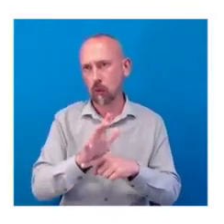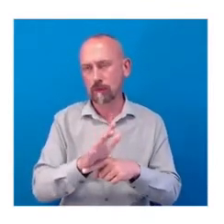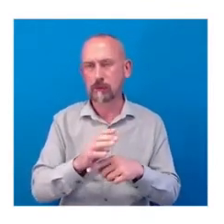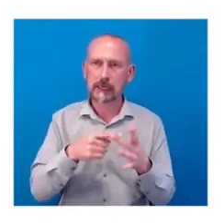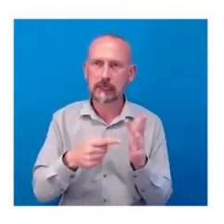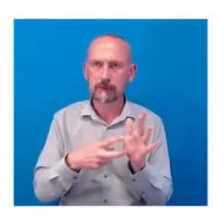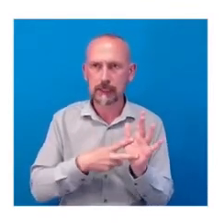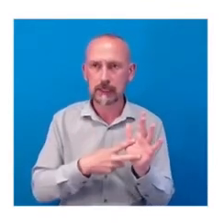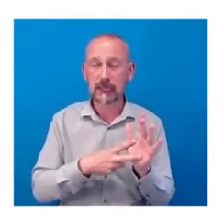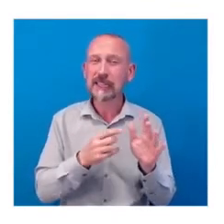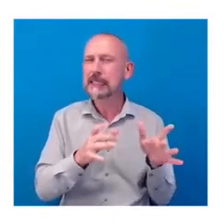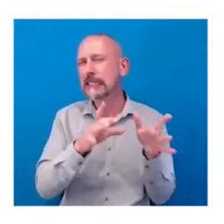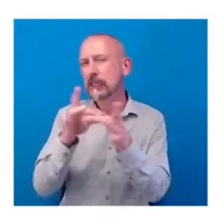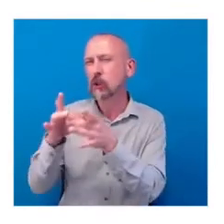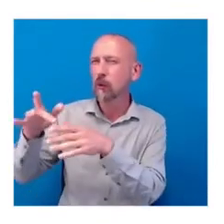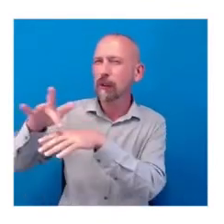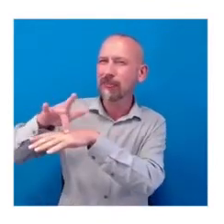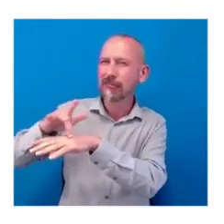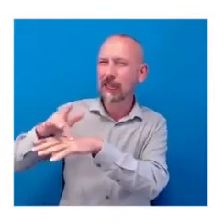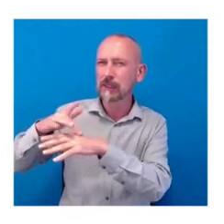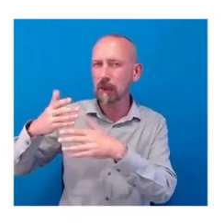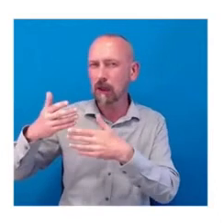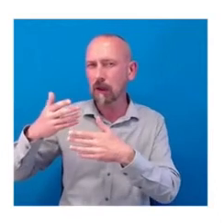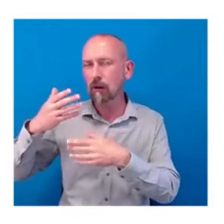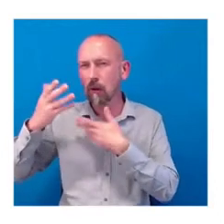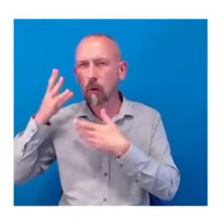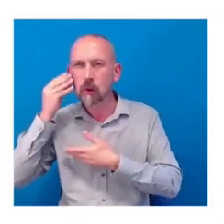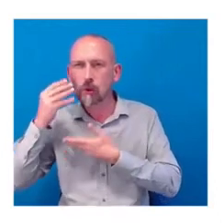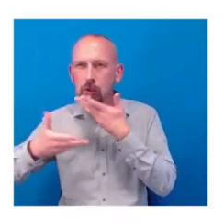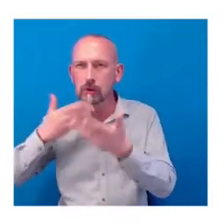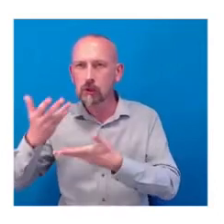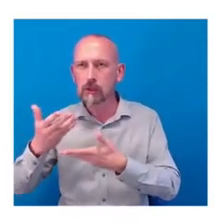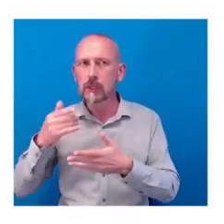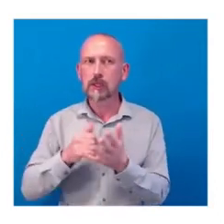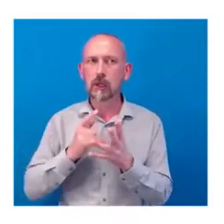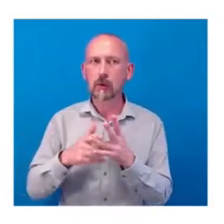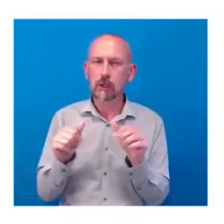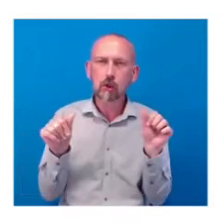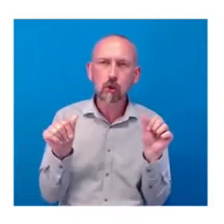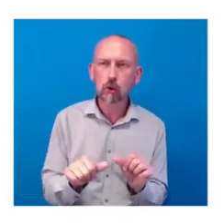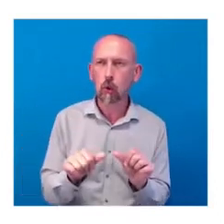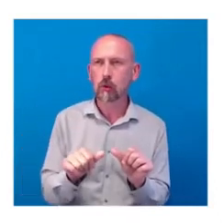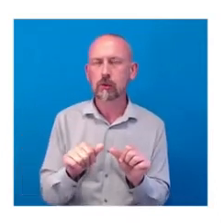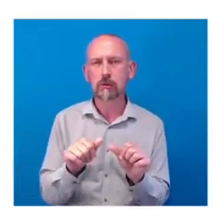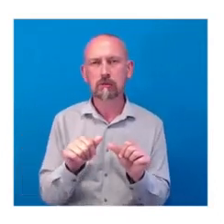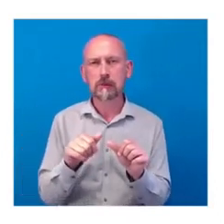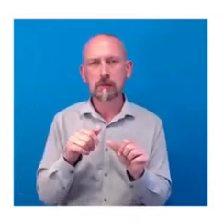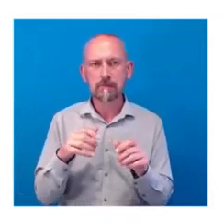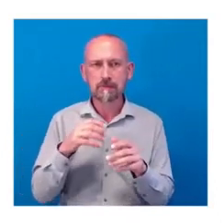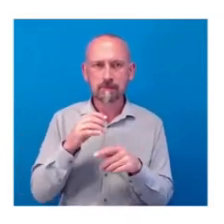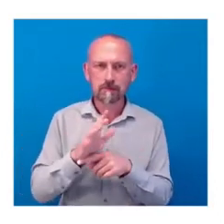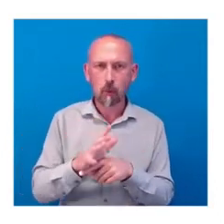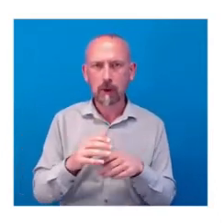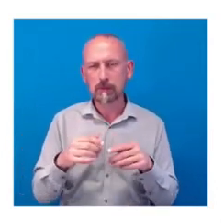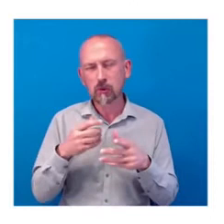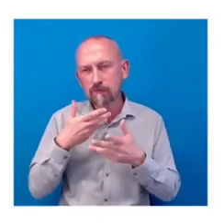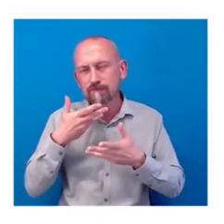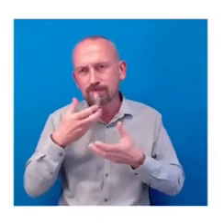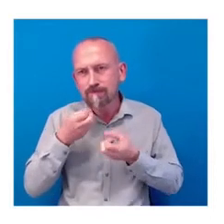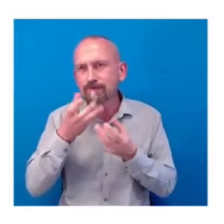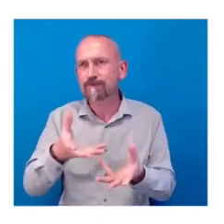creating original short form content to provide a spoken overview of a programme's visuals. Users would access it